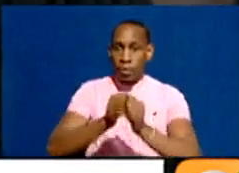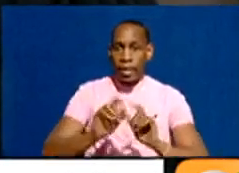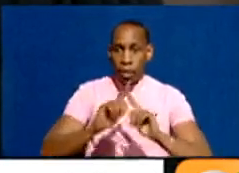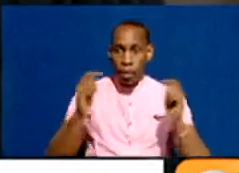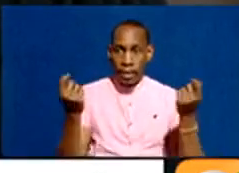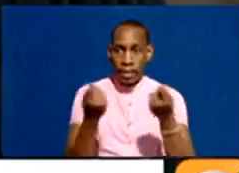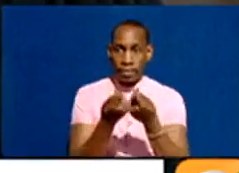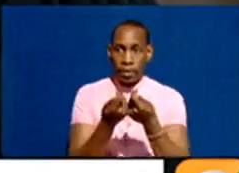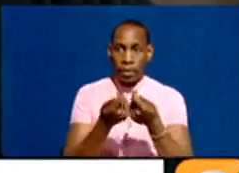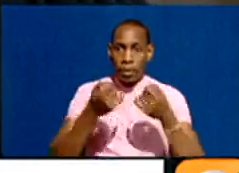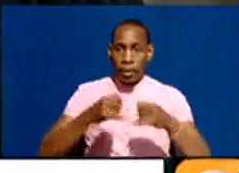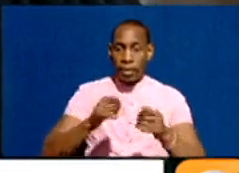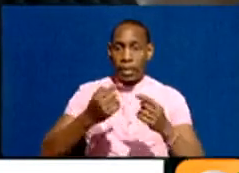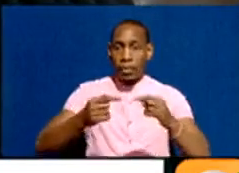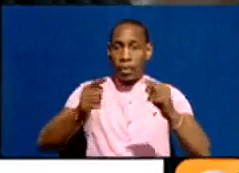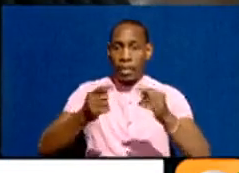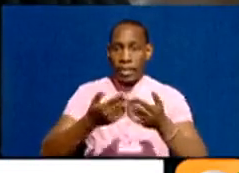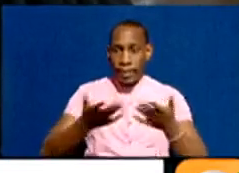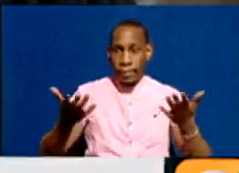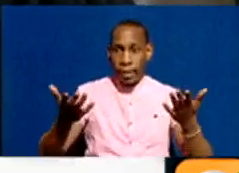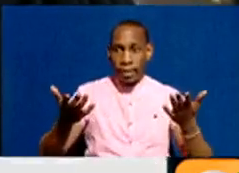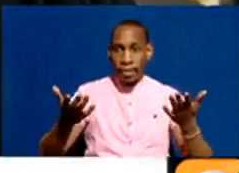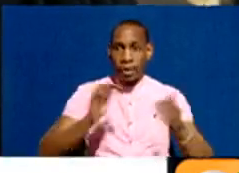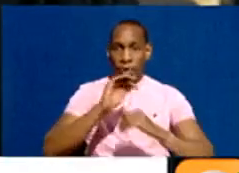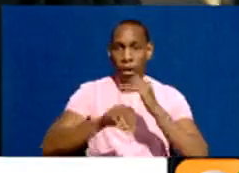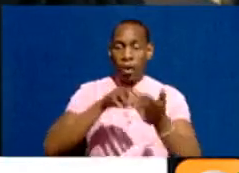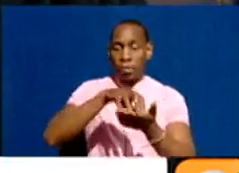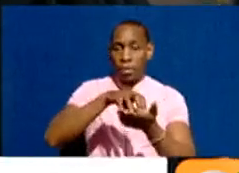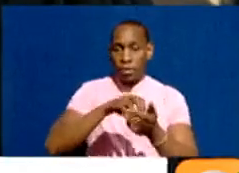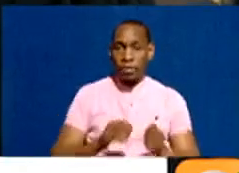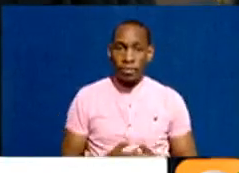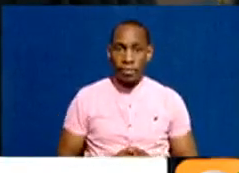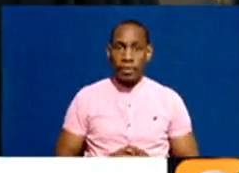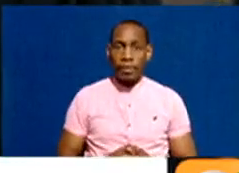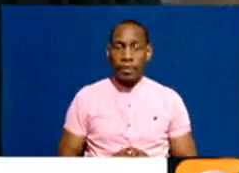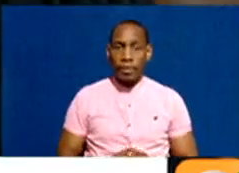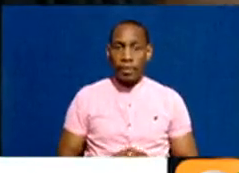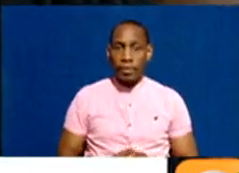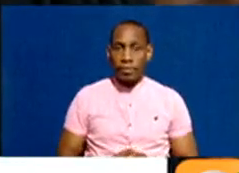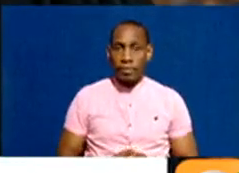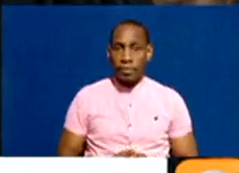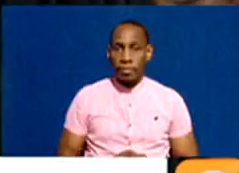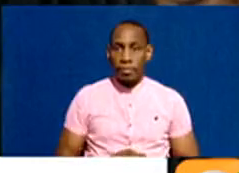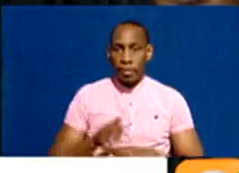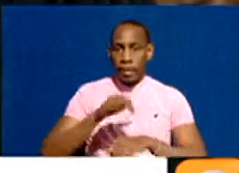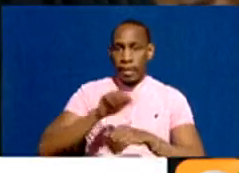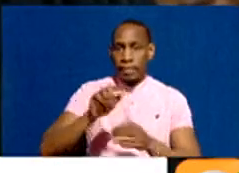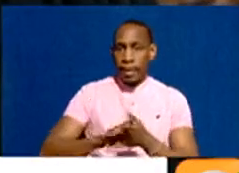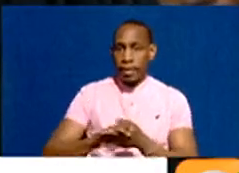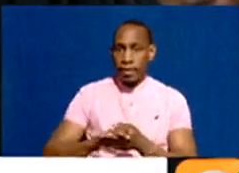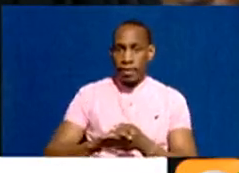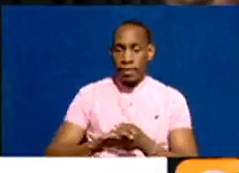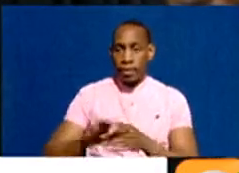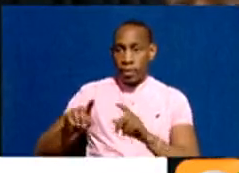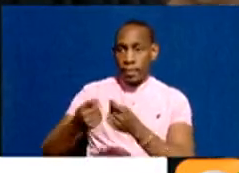teams trying to win across the board on all the seats, and that when you disenfranchise one,